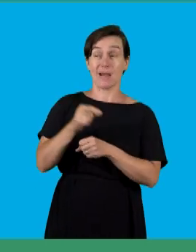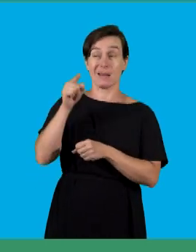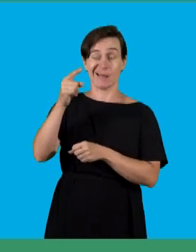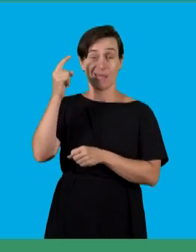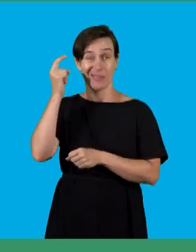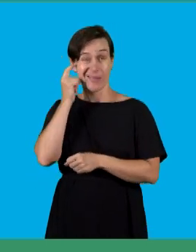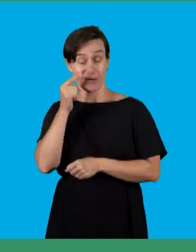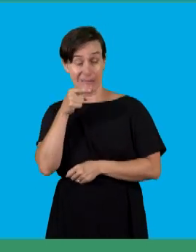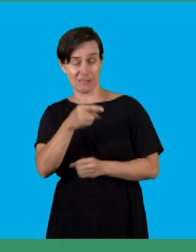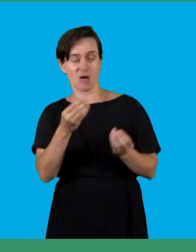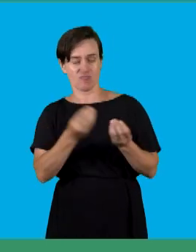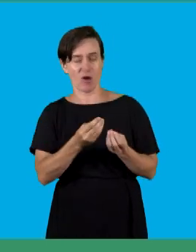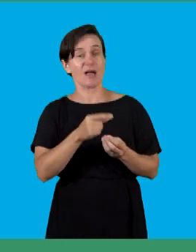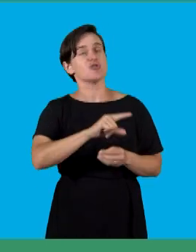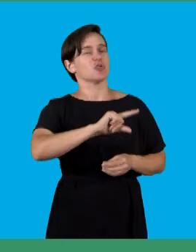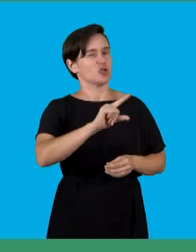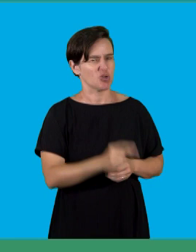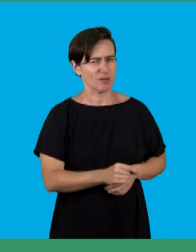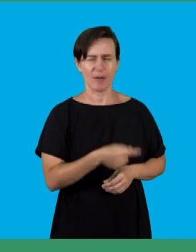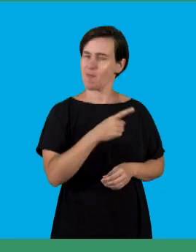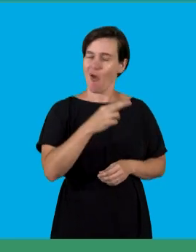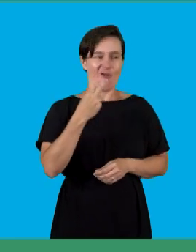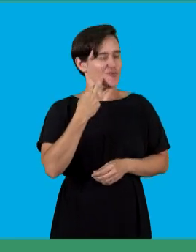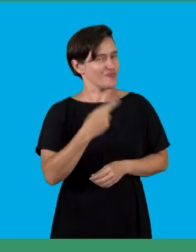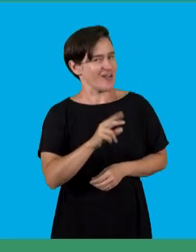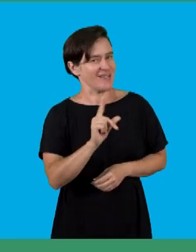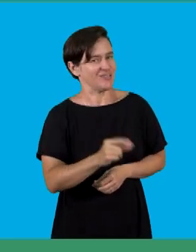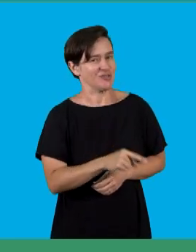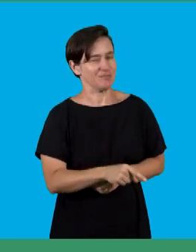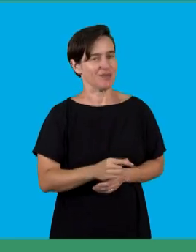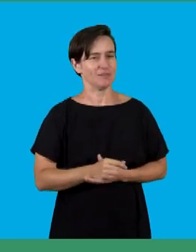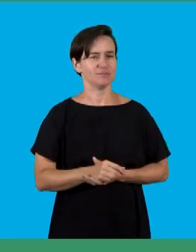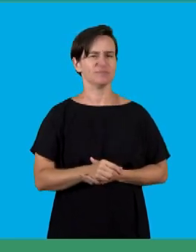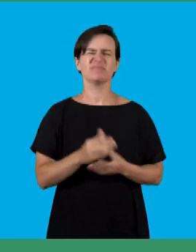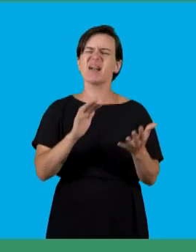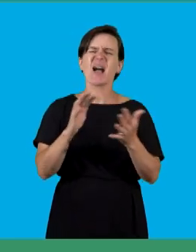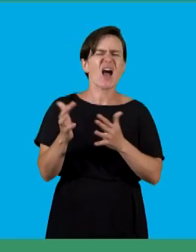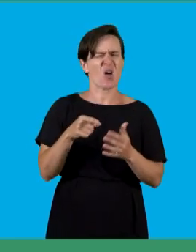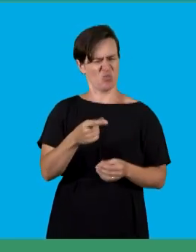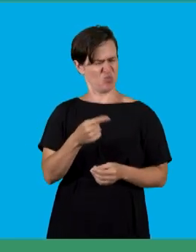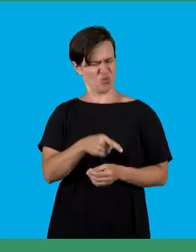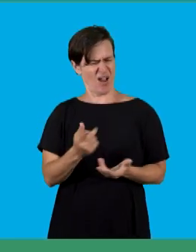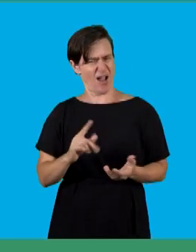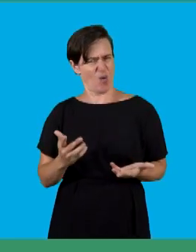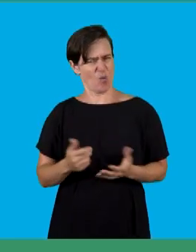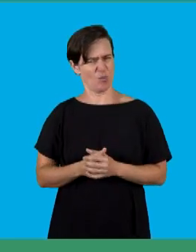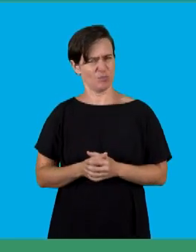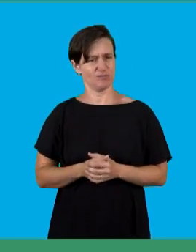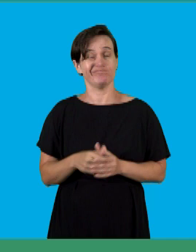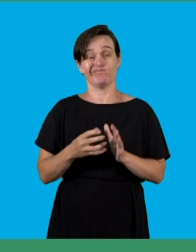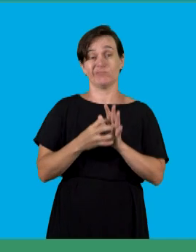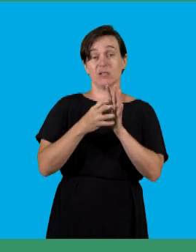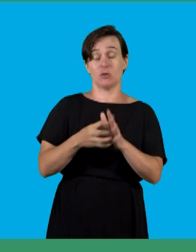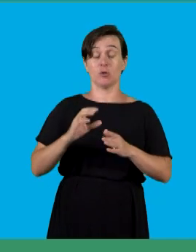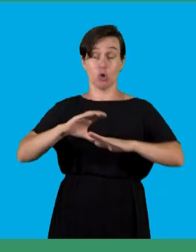impression that an item is cheaper than it really is. How would you ask yourself?